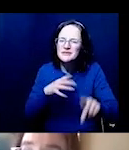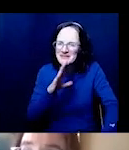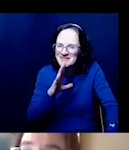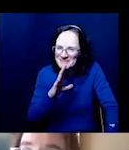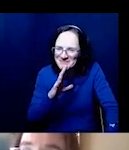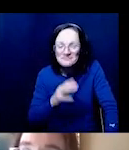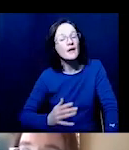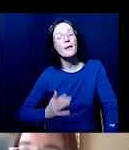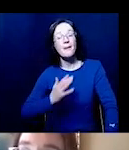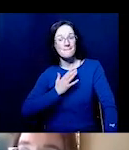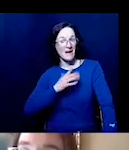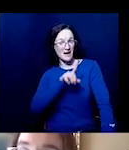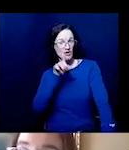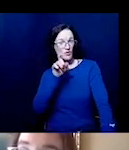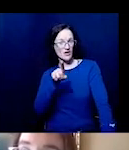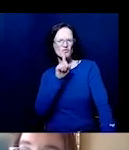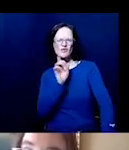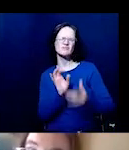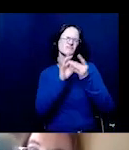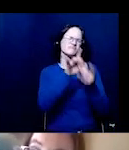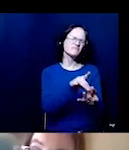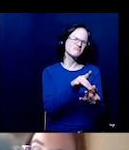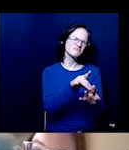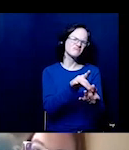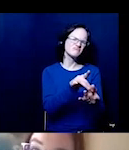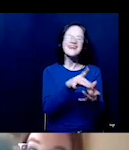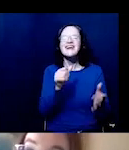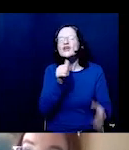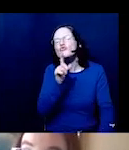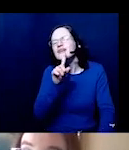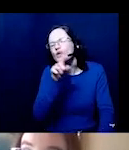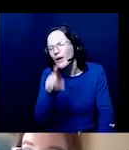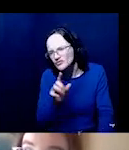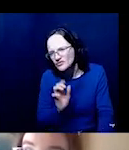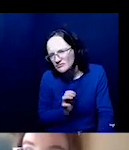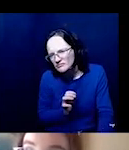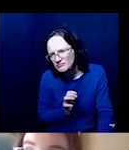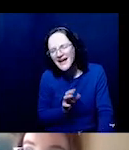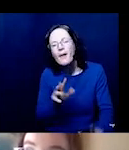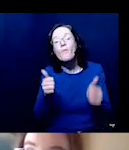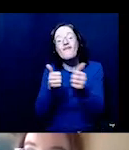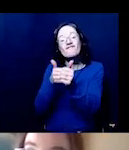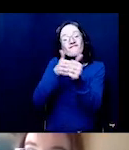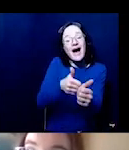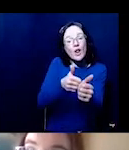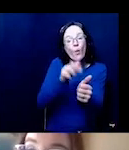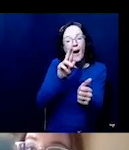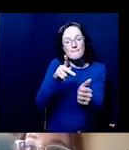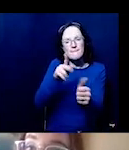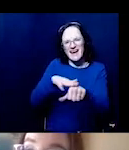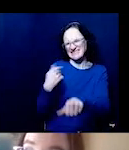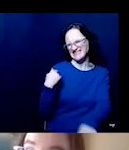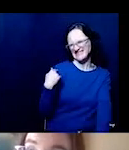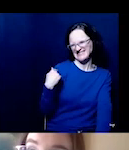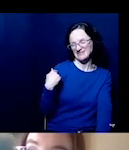My question is like mostly, it's not a question. It's more about like a follow-up on what you talked, since I